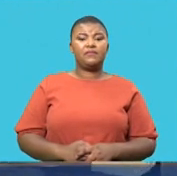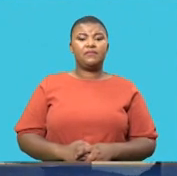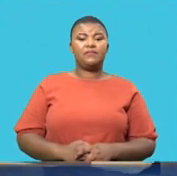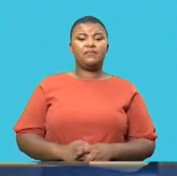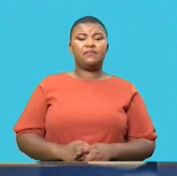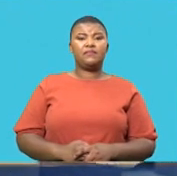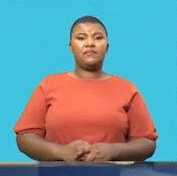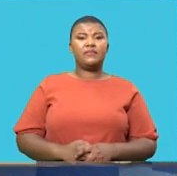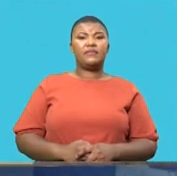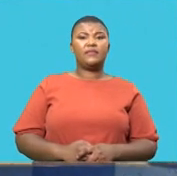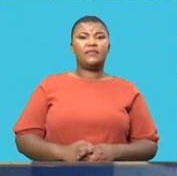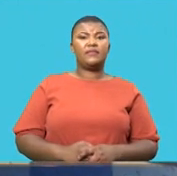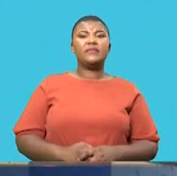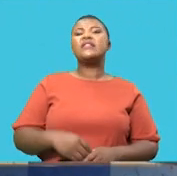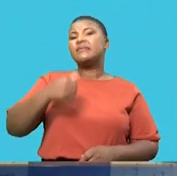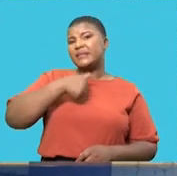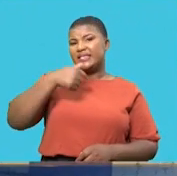Since ngalimala